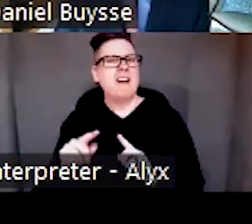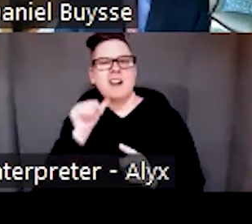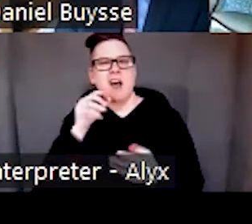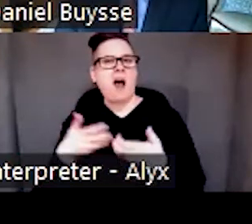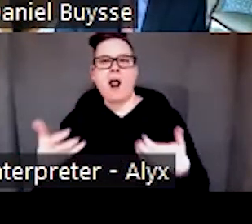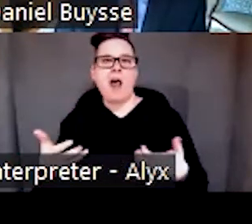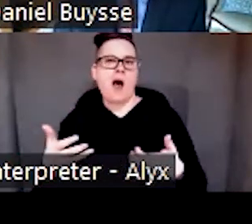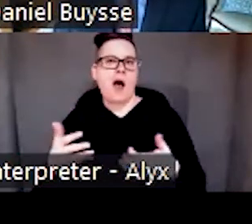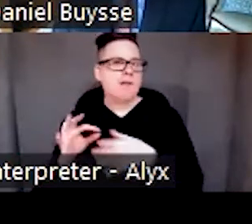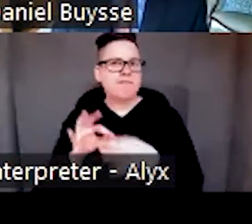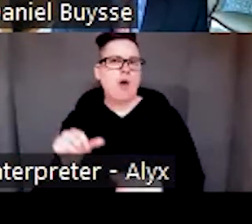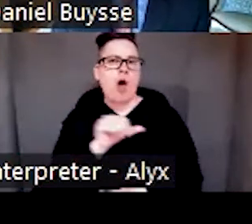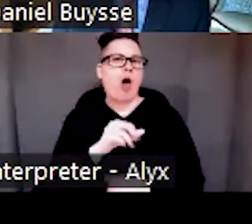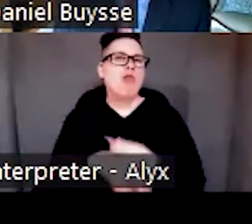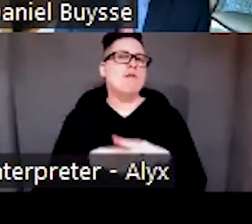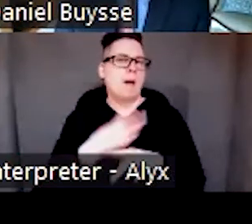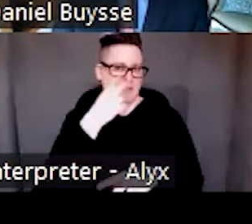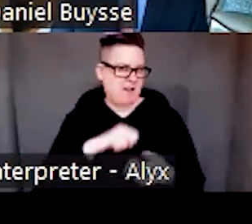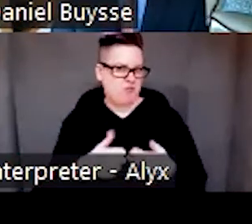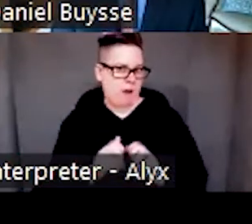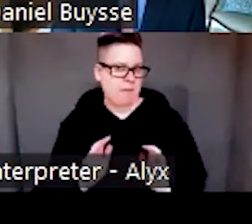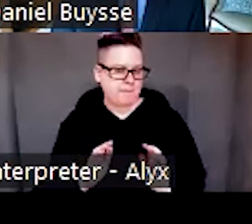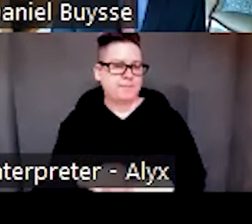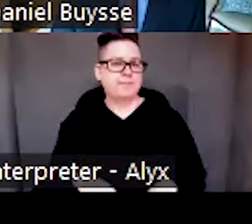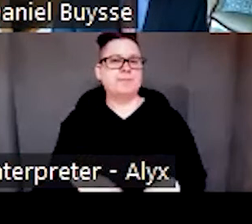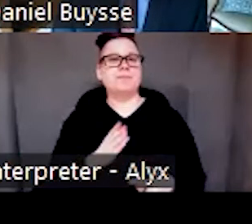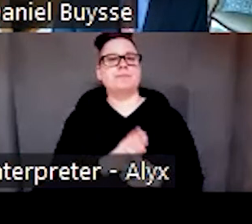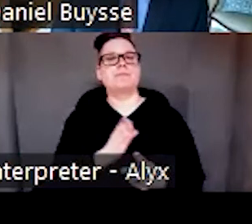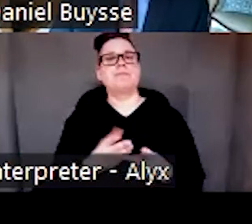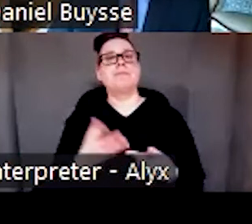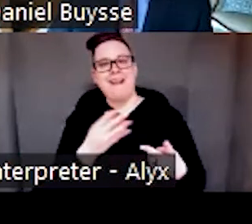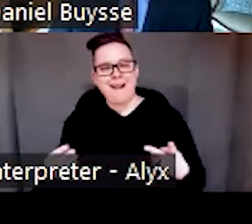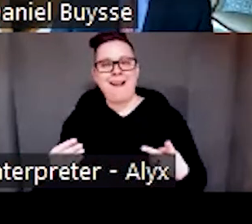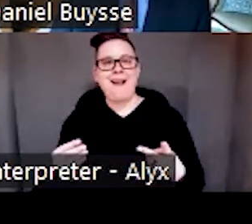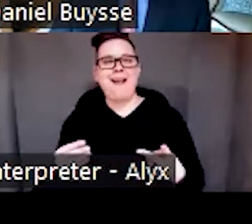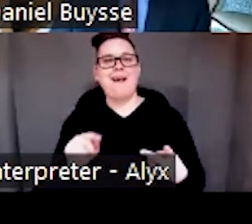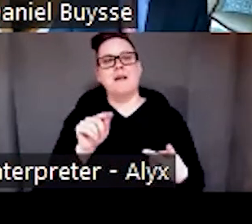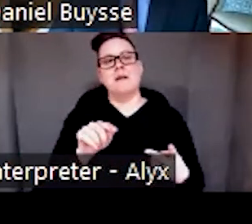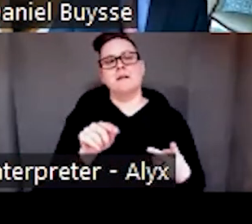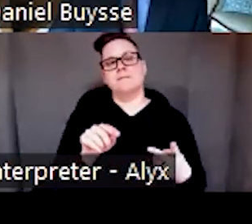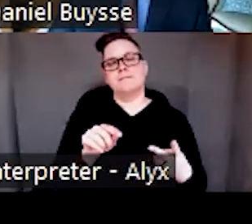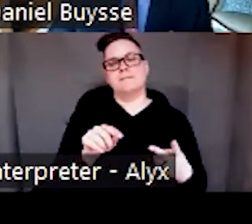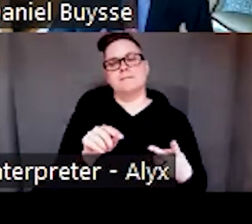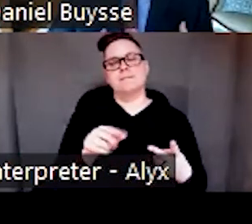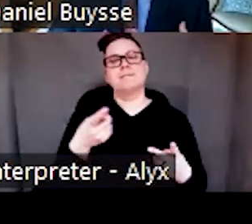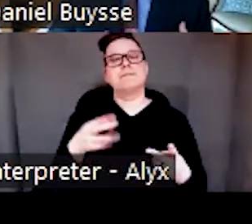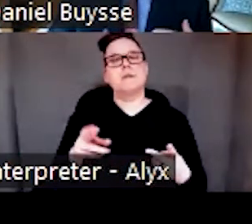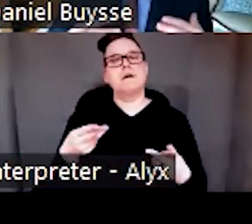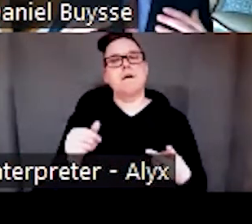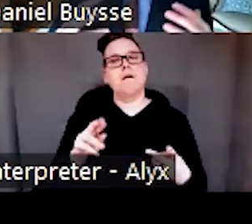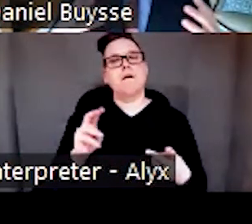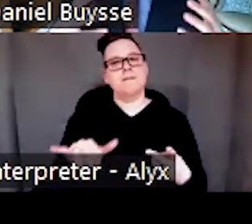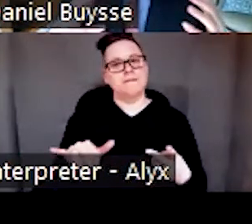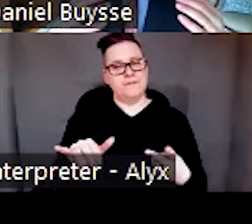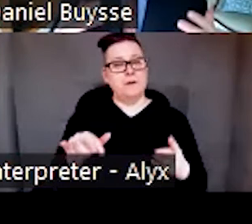with other types of sleep problems. It's also multidimensional in the sense that Dr. Harvey